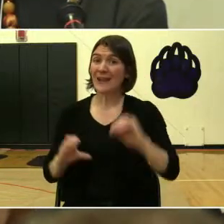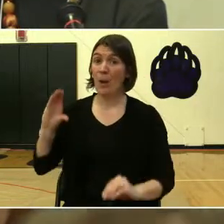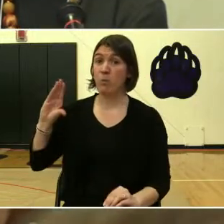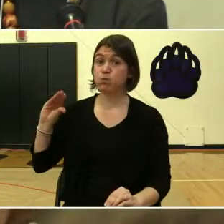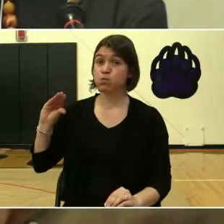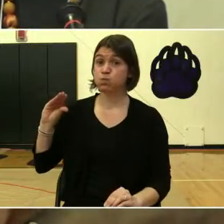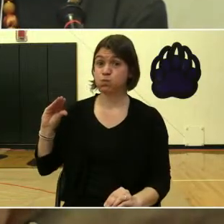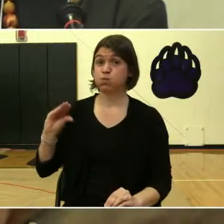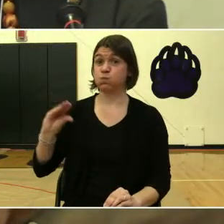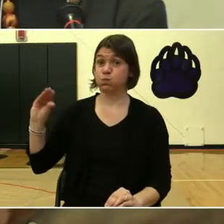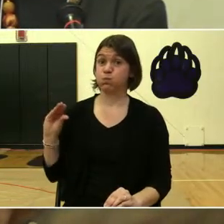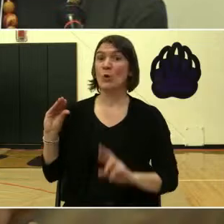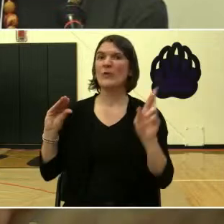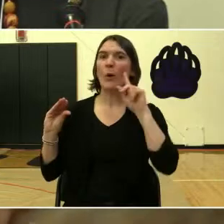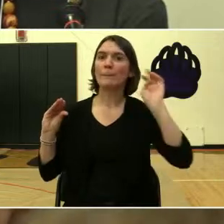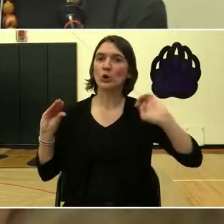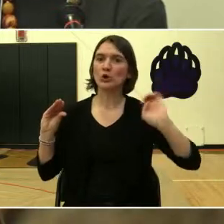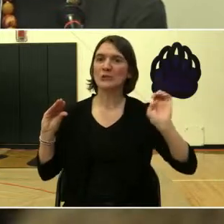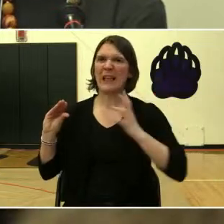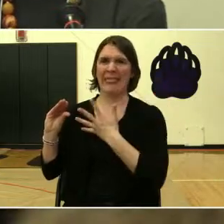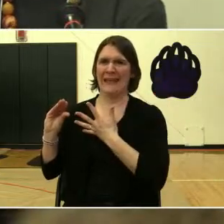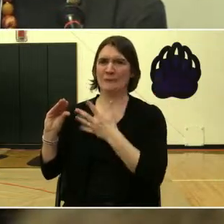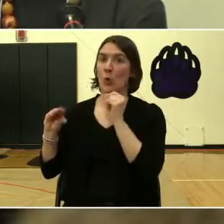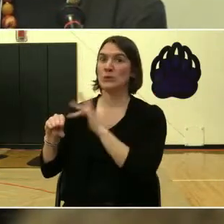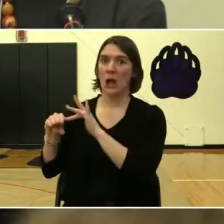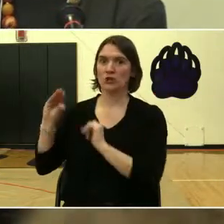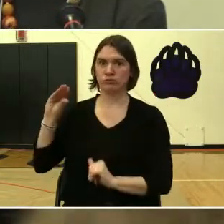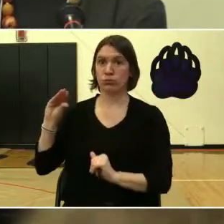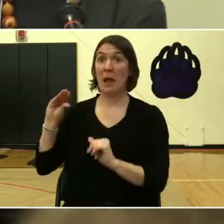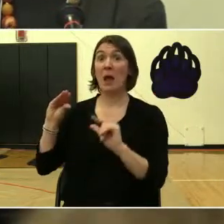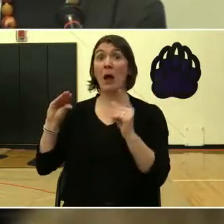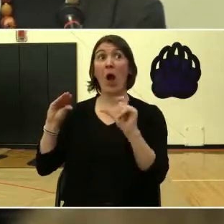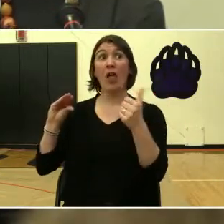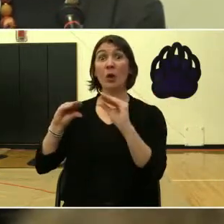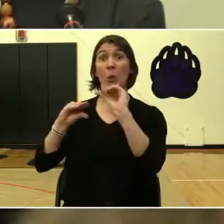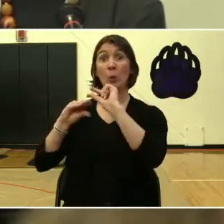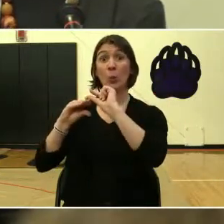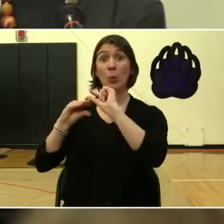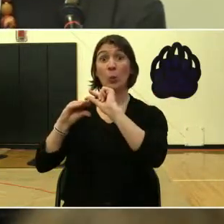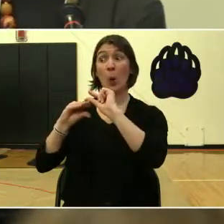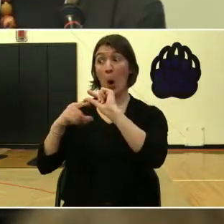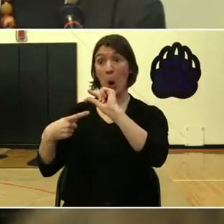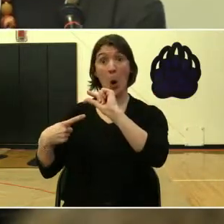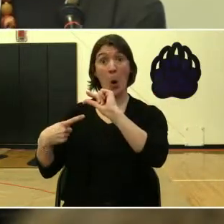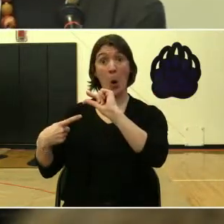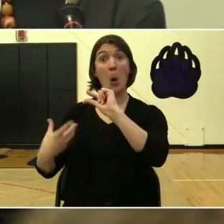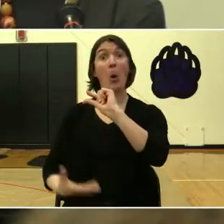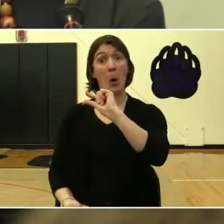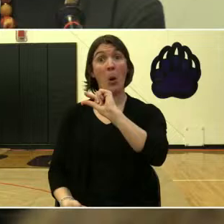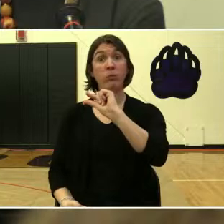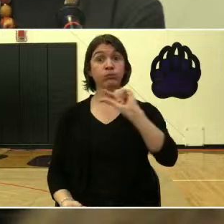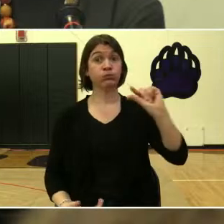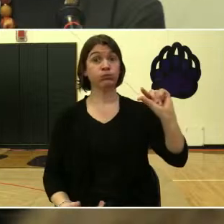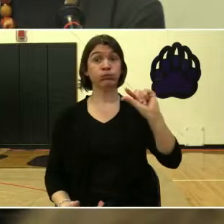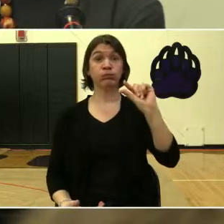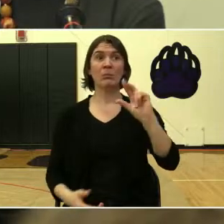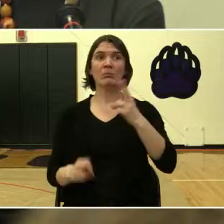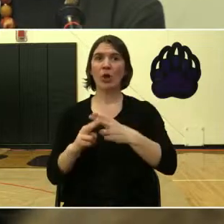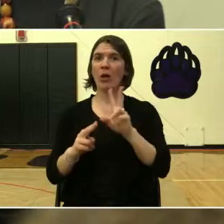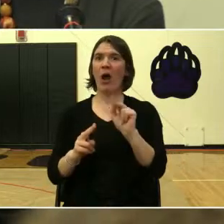of the annual budget for emergency spending and then anything over that 10% is considered